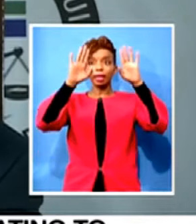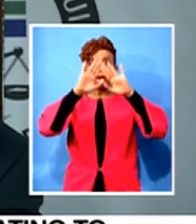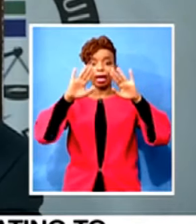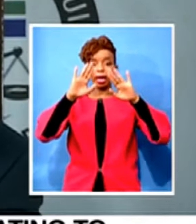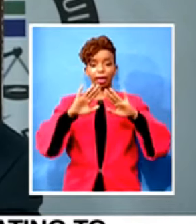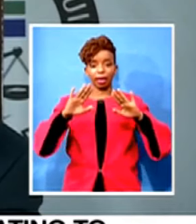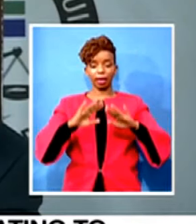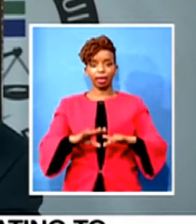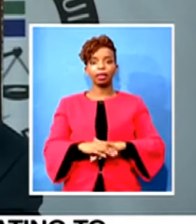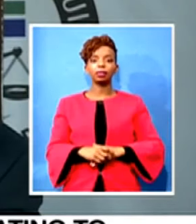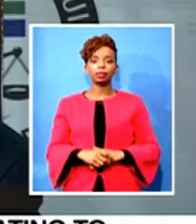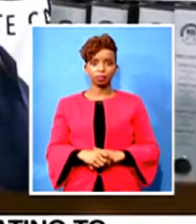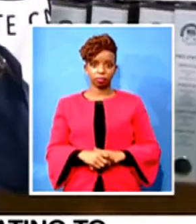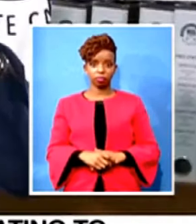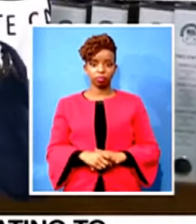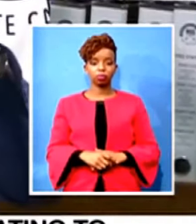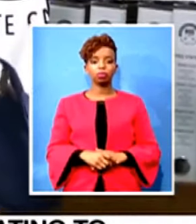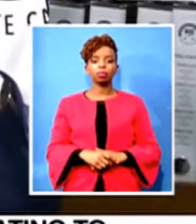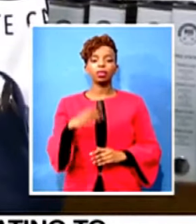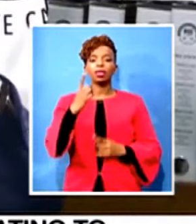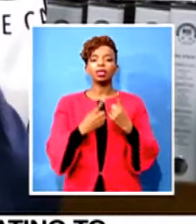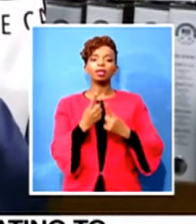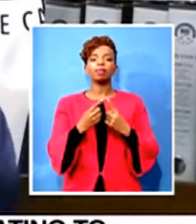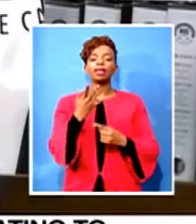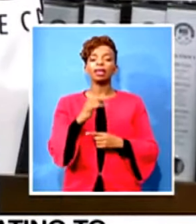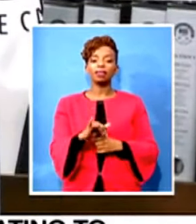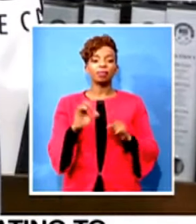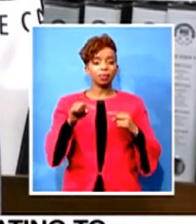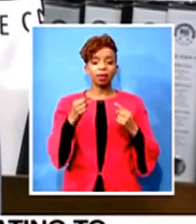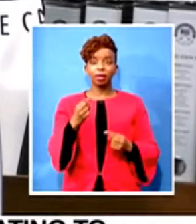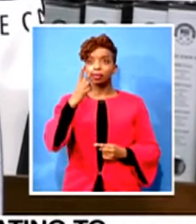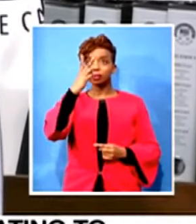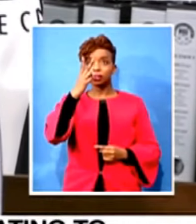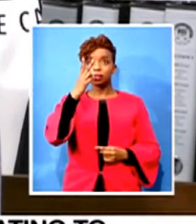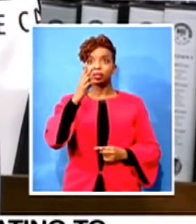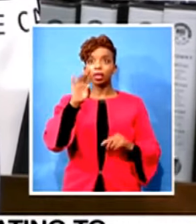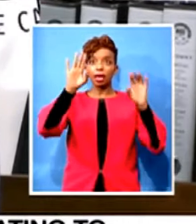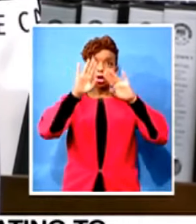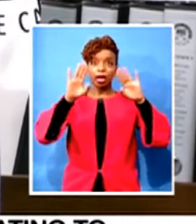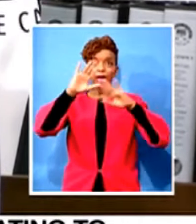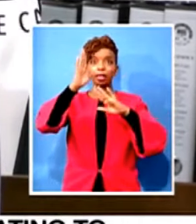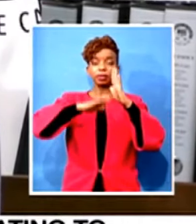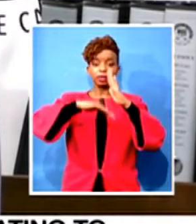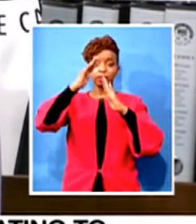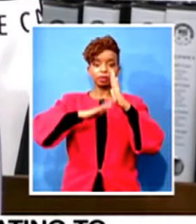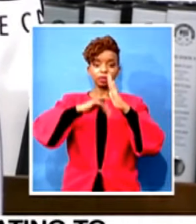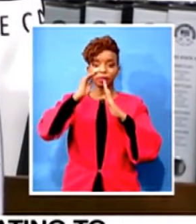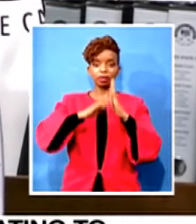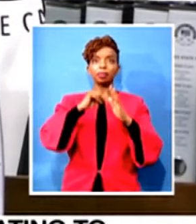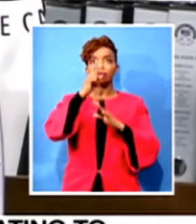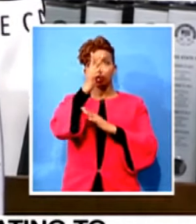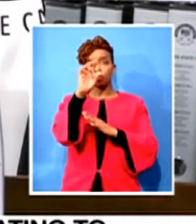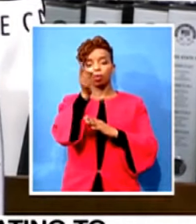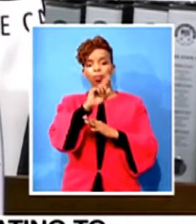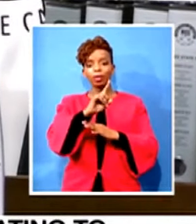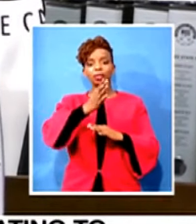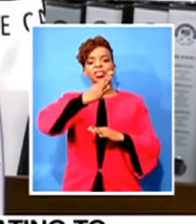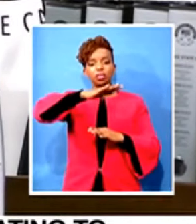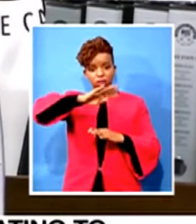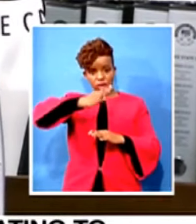it's if you can't see the color, if it's painted, you look at the shape. So we train our people. Yeah. What to look at, and mostly